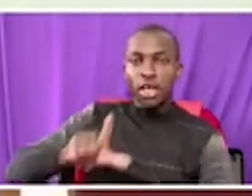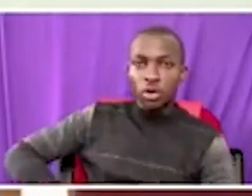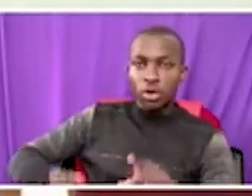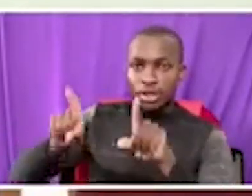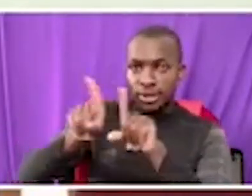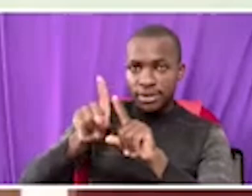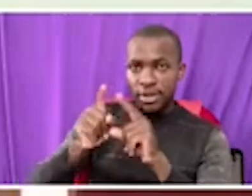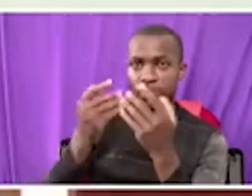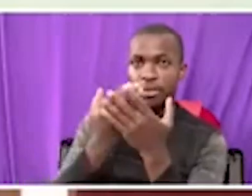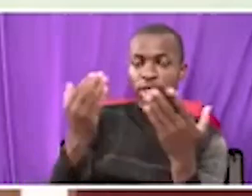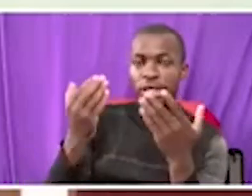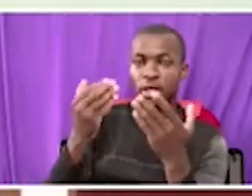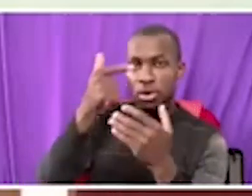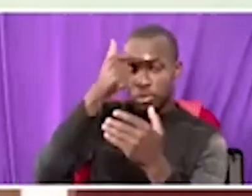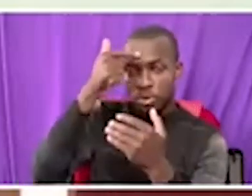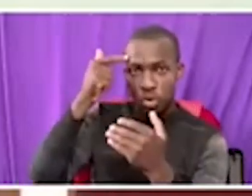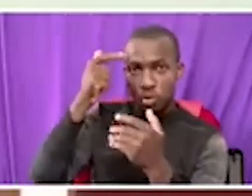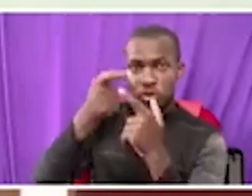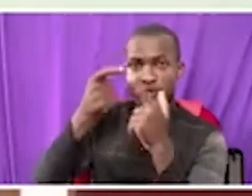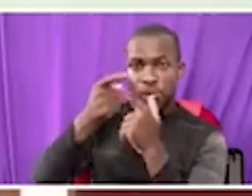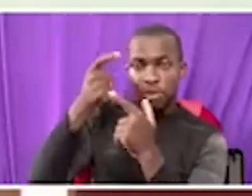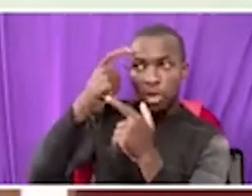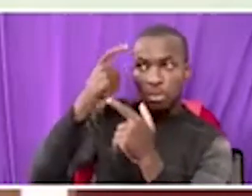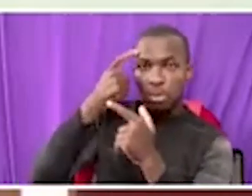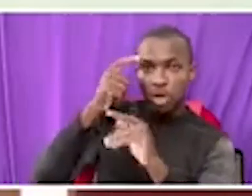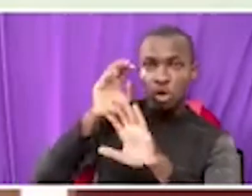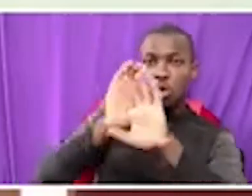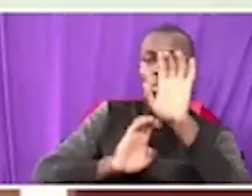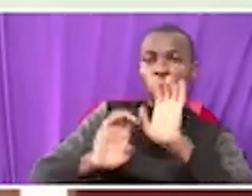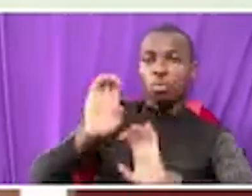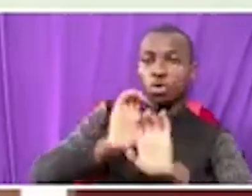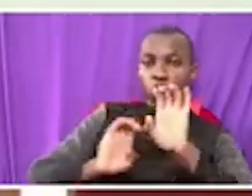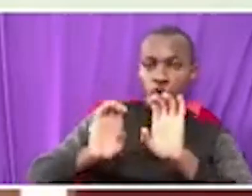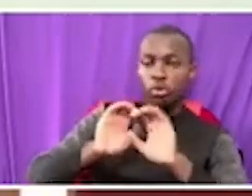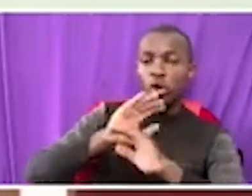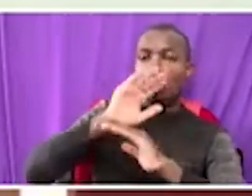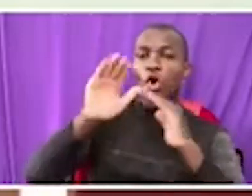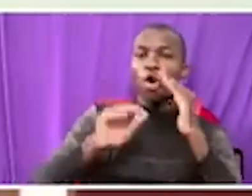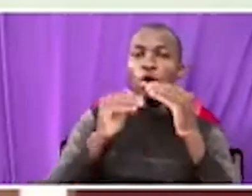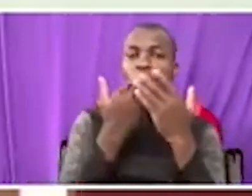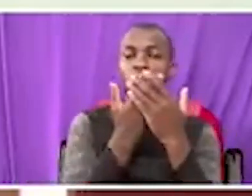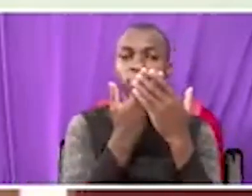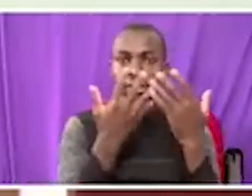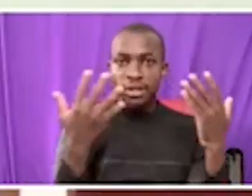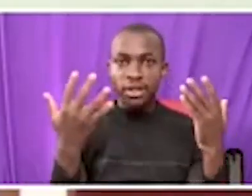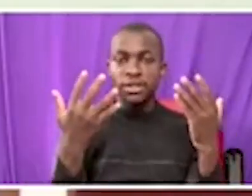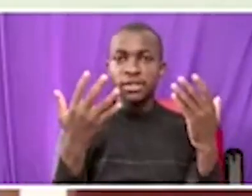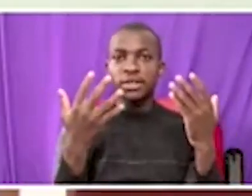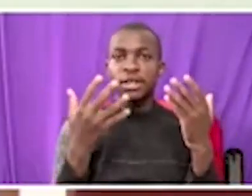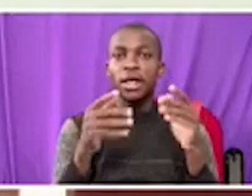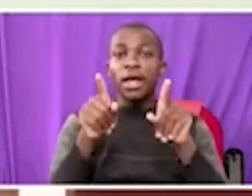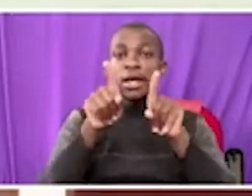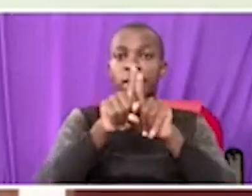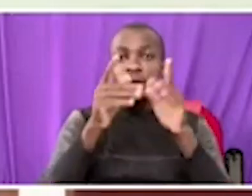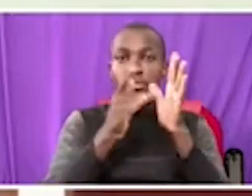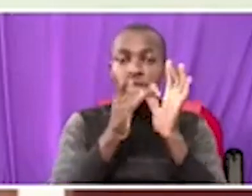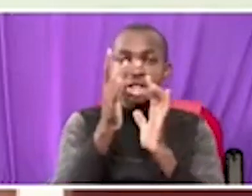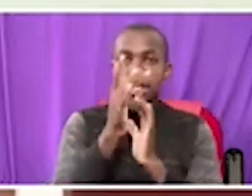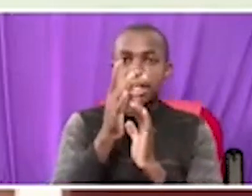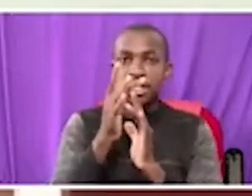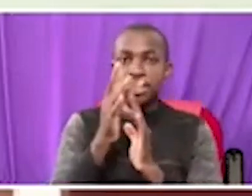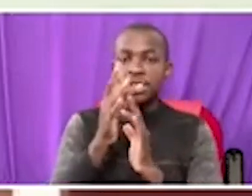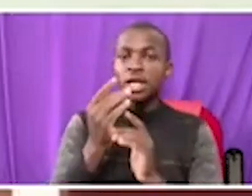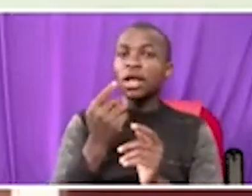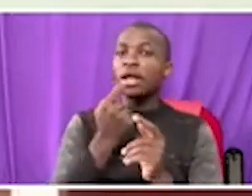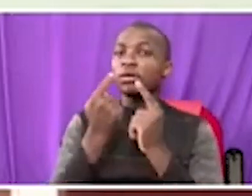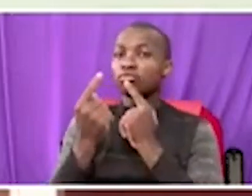mental quality, because it's fundamentally emotional. All these qualities are mental, and Jesus is bringing them to